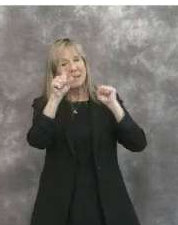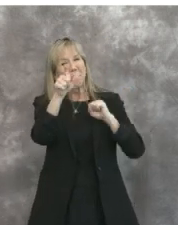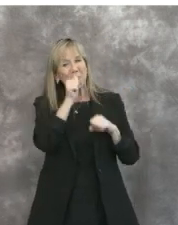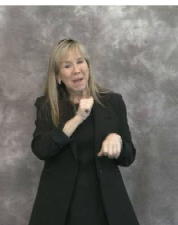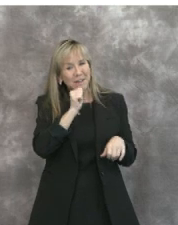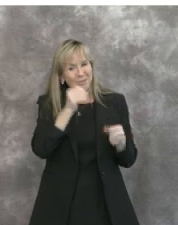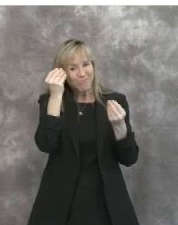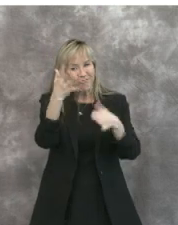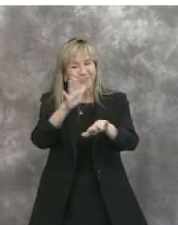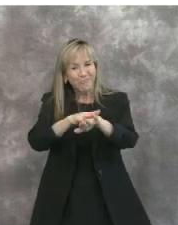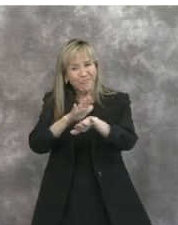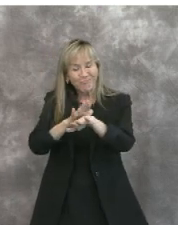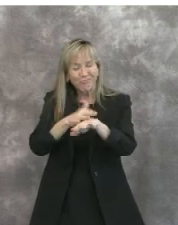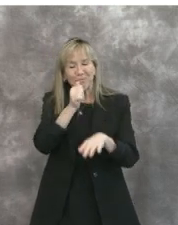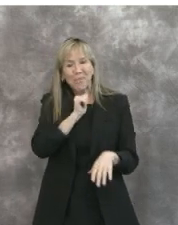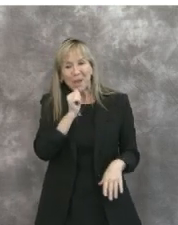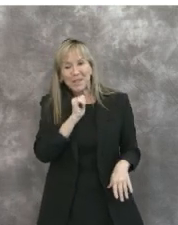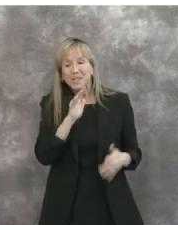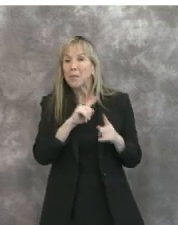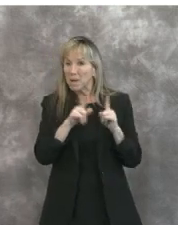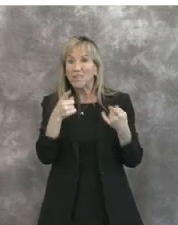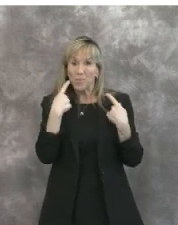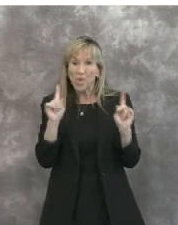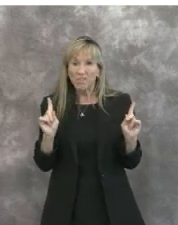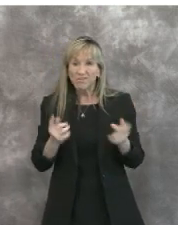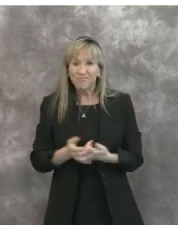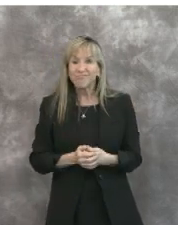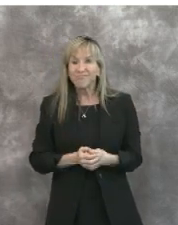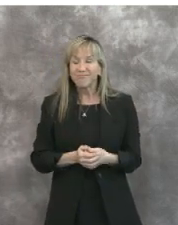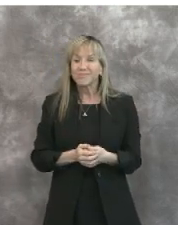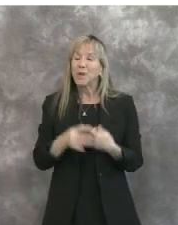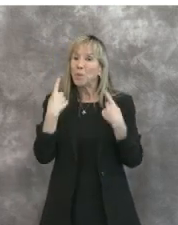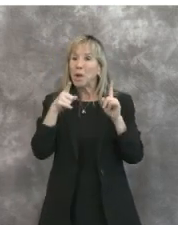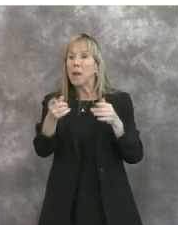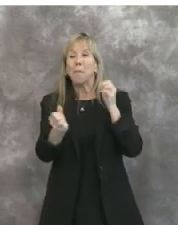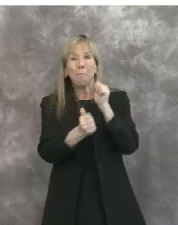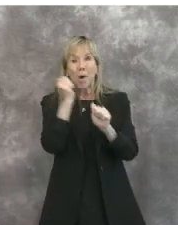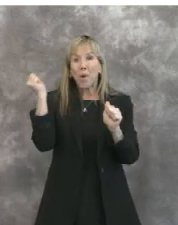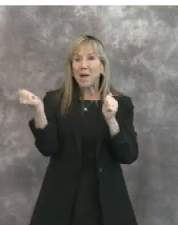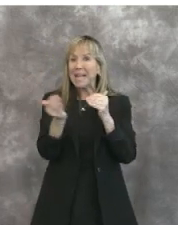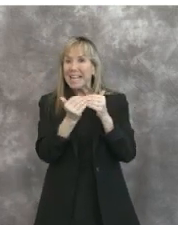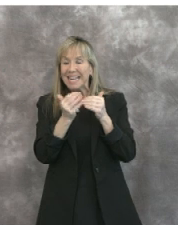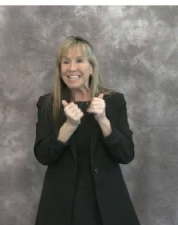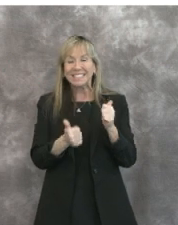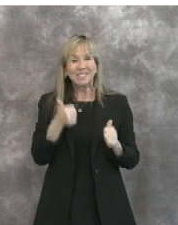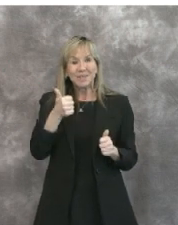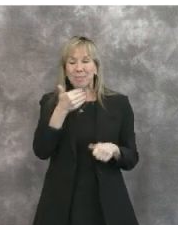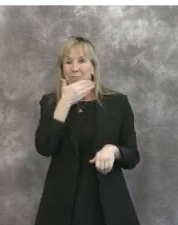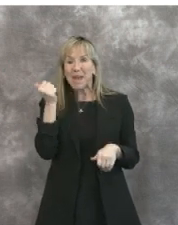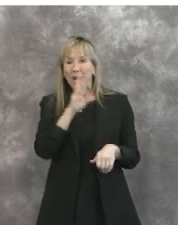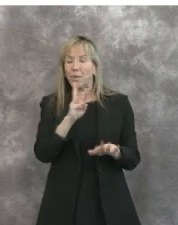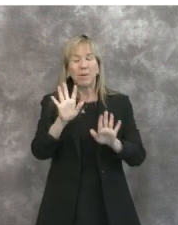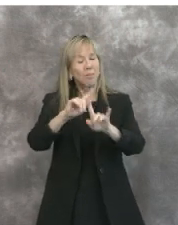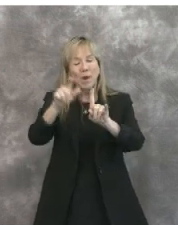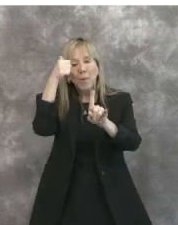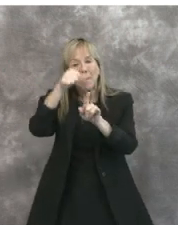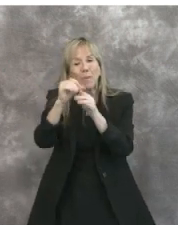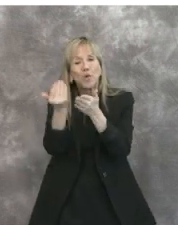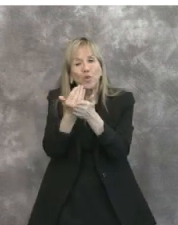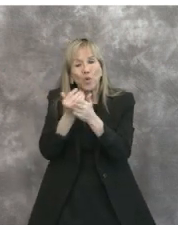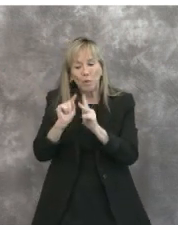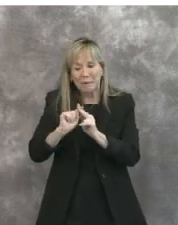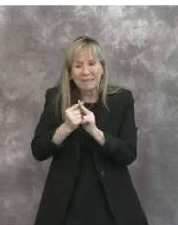patience and commitment to see through, but it does work. It's not necessarily the easiest one, but again, we're just getting it up and running, and we think that it